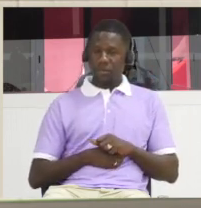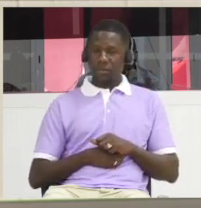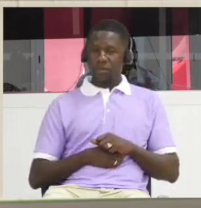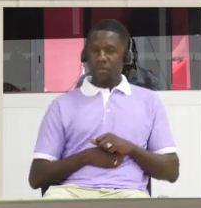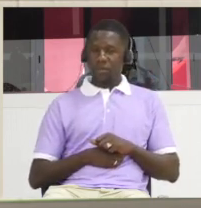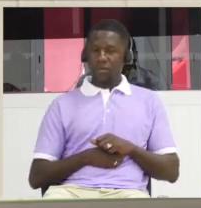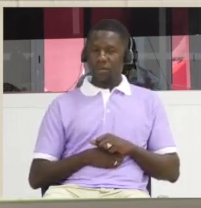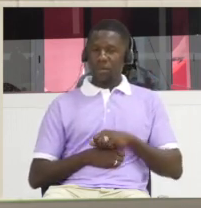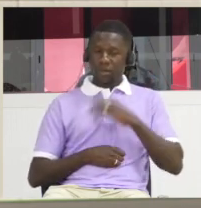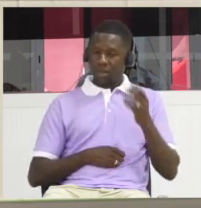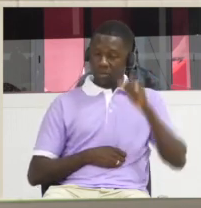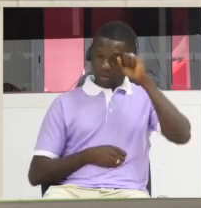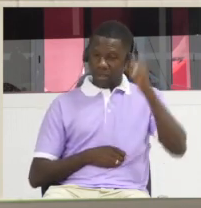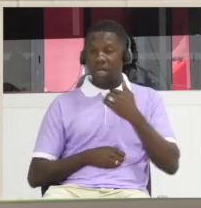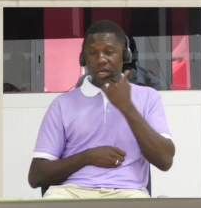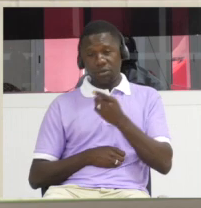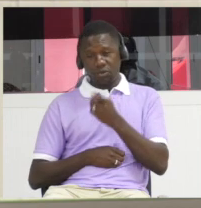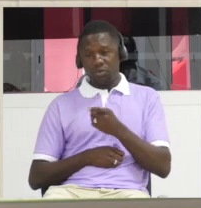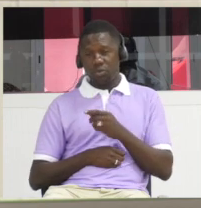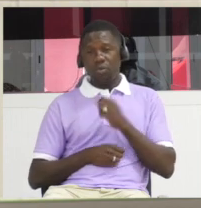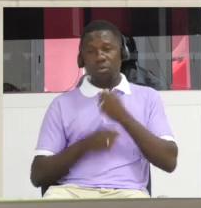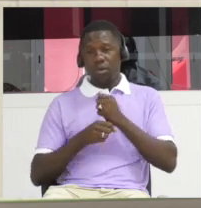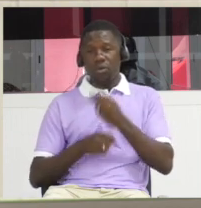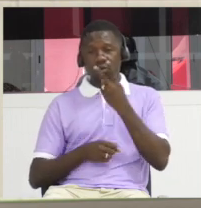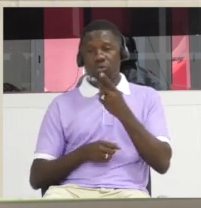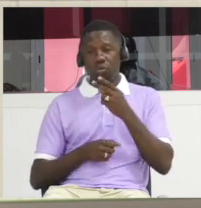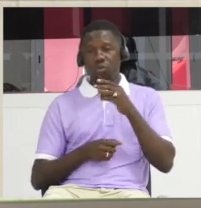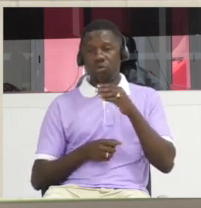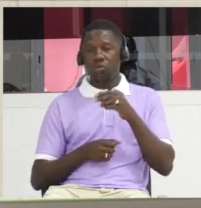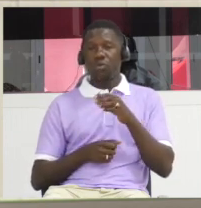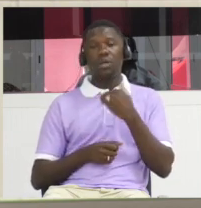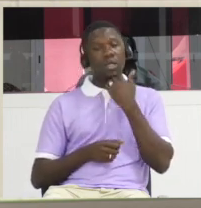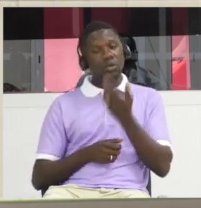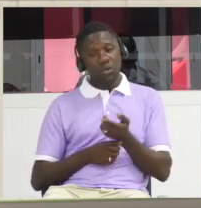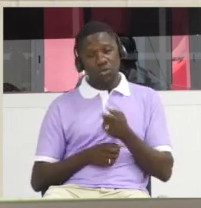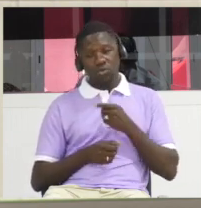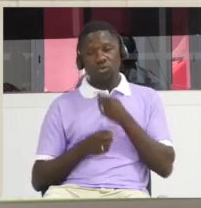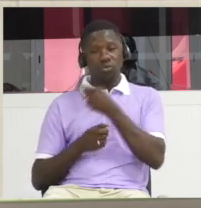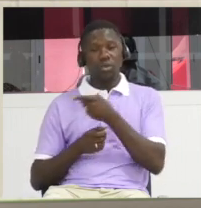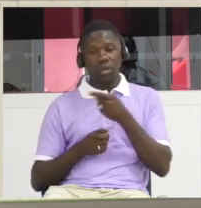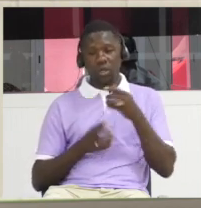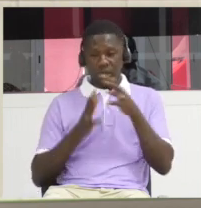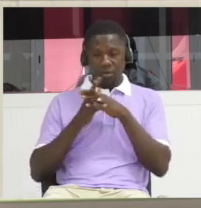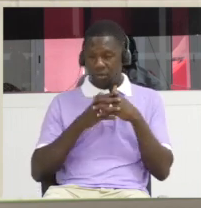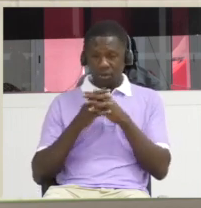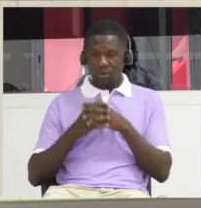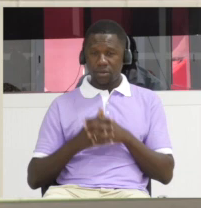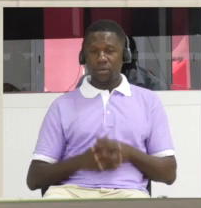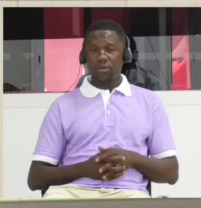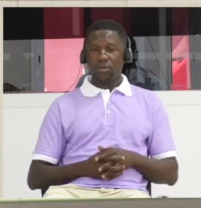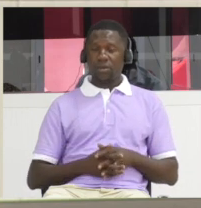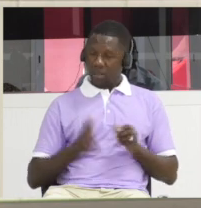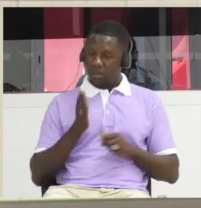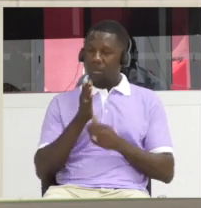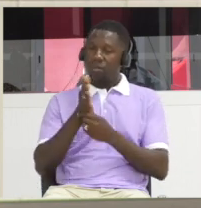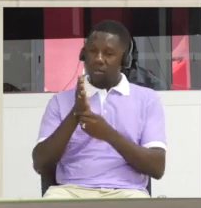asked him to make two requests to the Americans. So the ambassador said